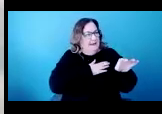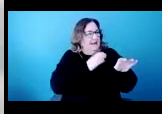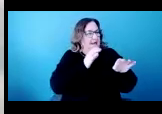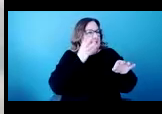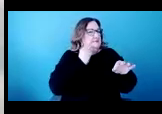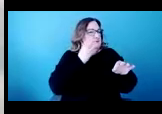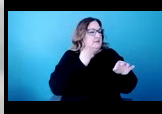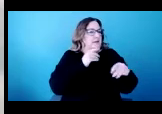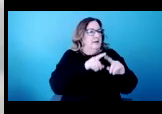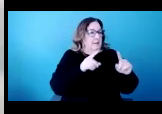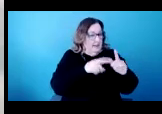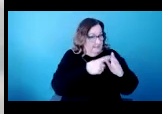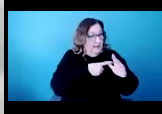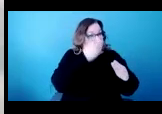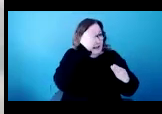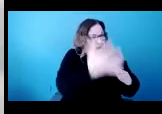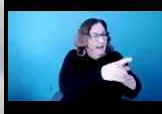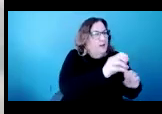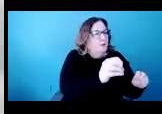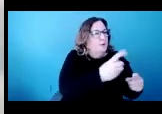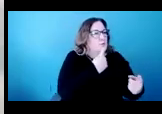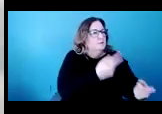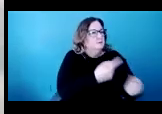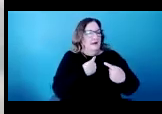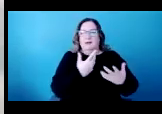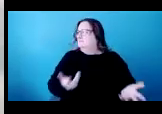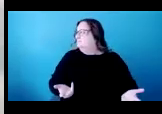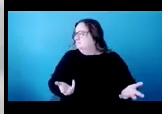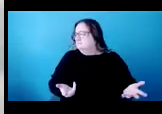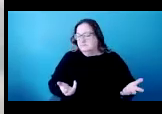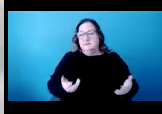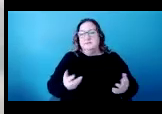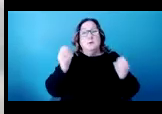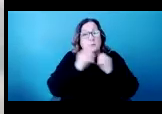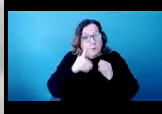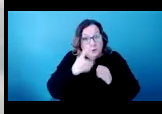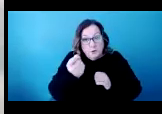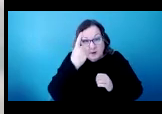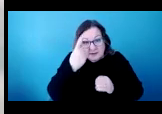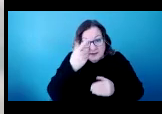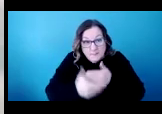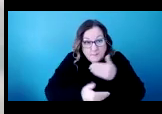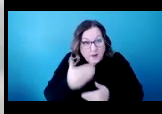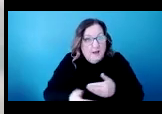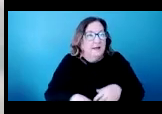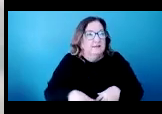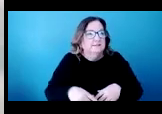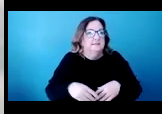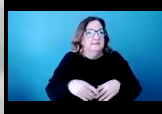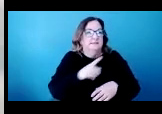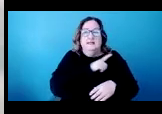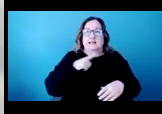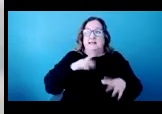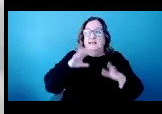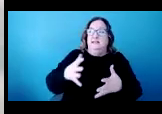always respond, right? So the more that we know about this process and all of the steps that the legislators are going through to help